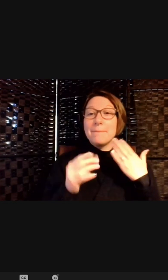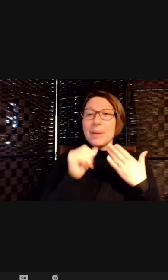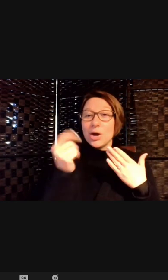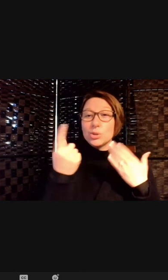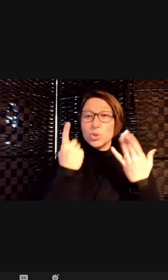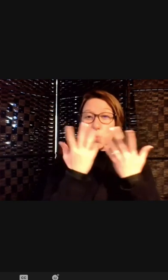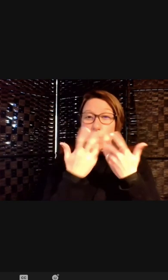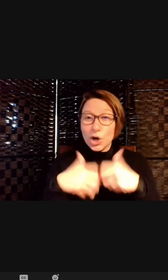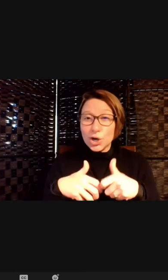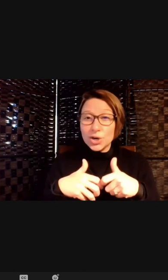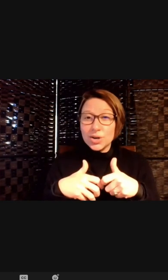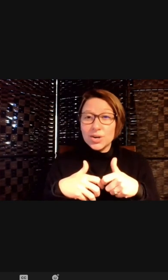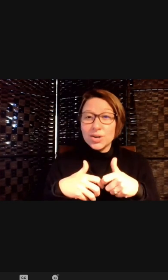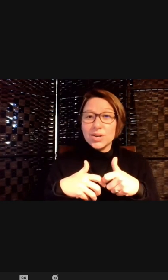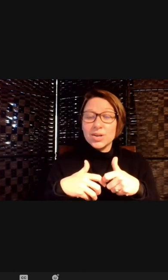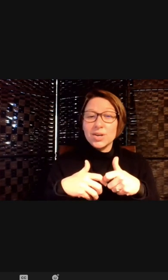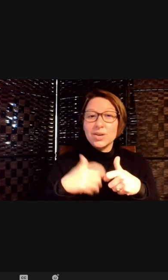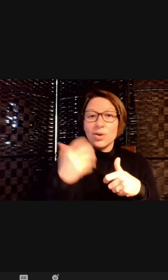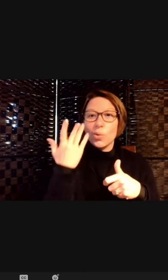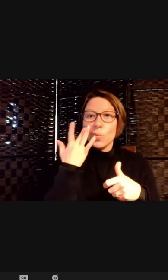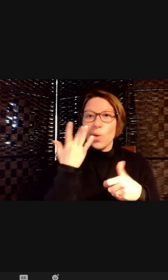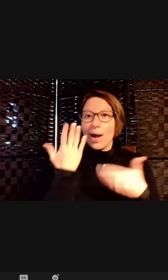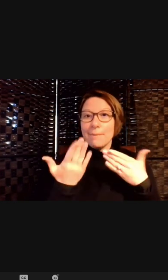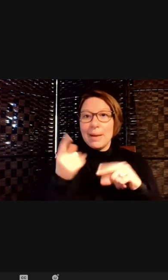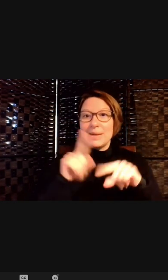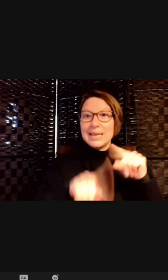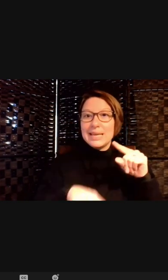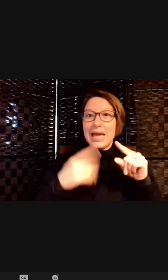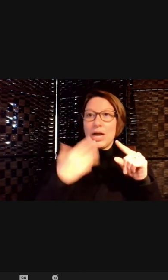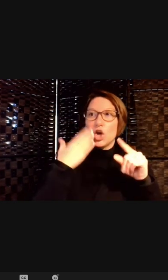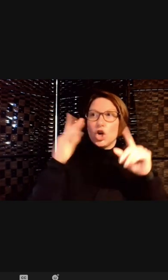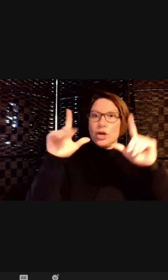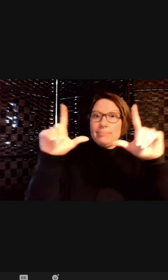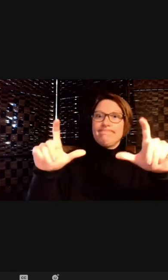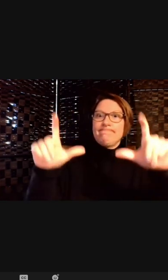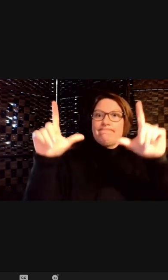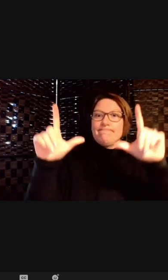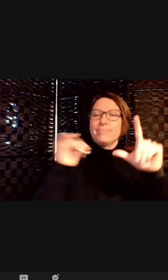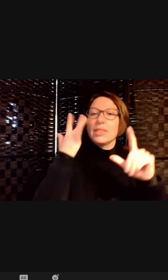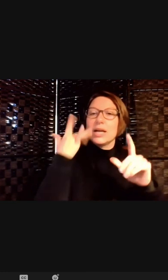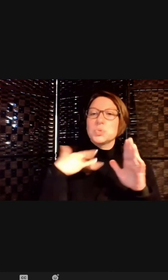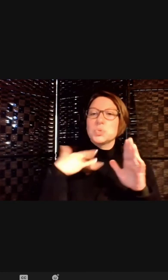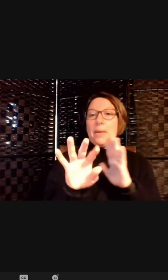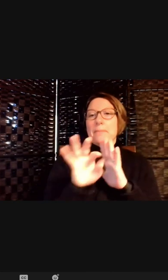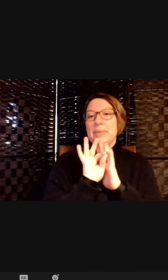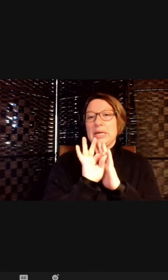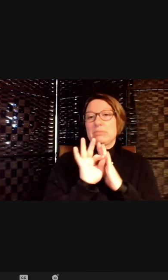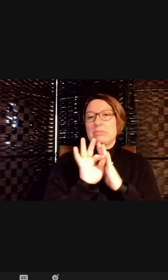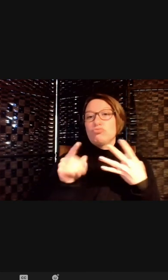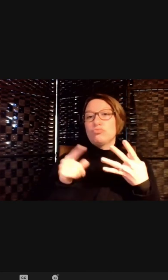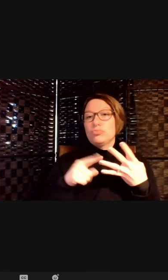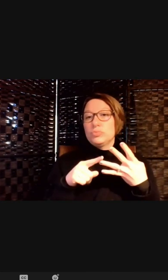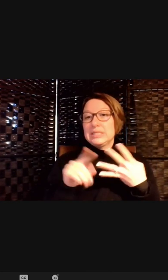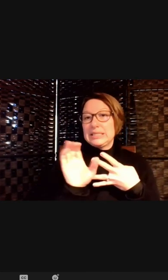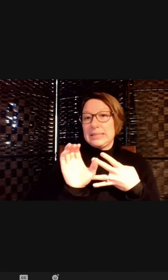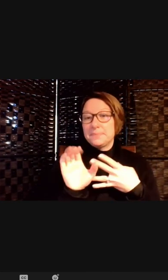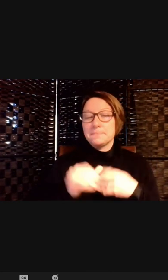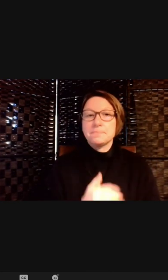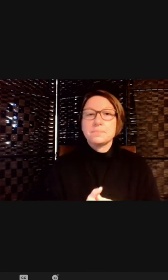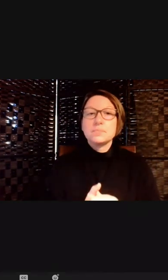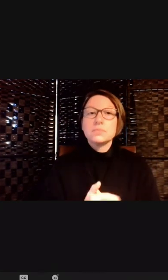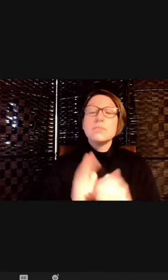work just because you might not be able to get that good image. And so that's why I went with the C.